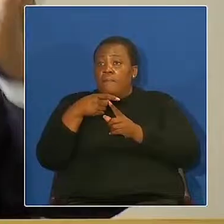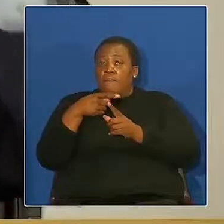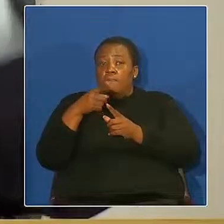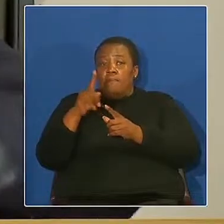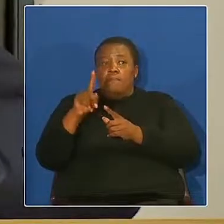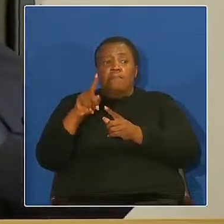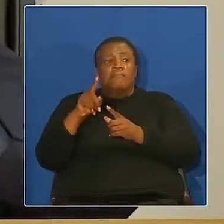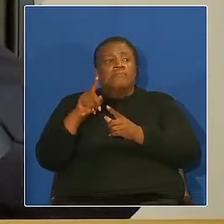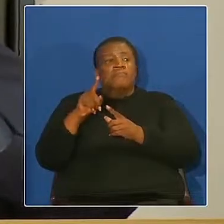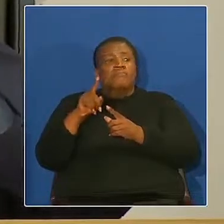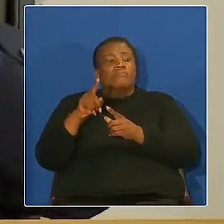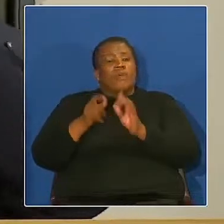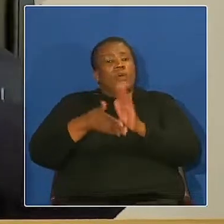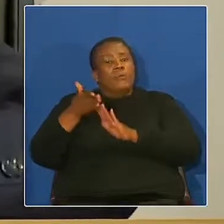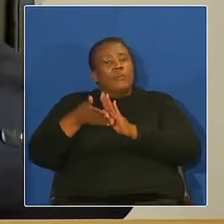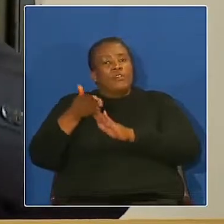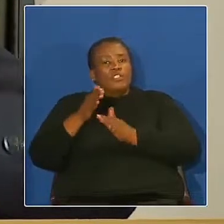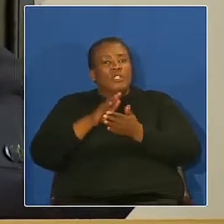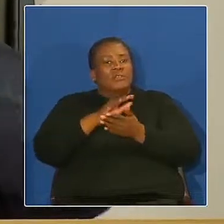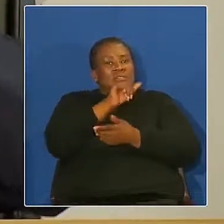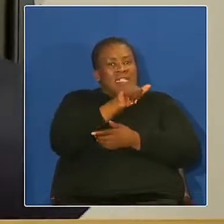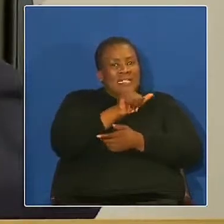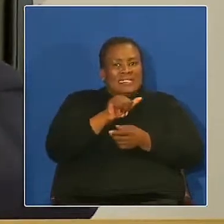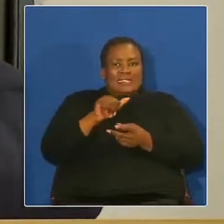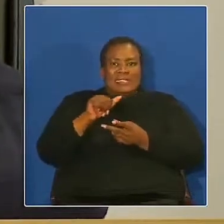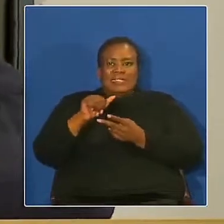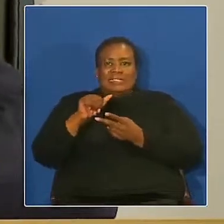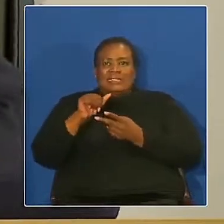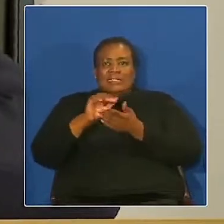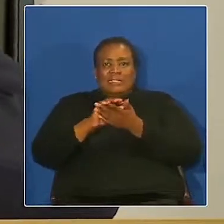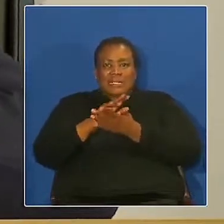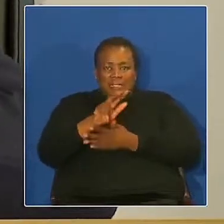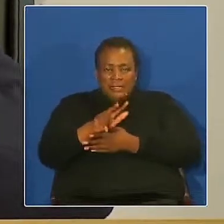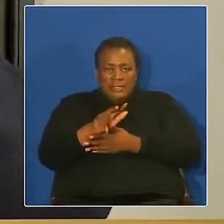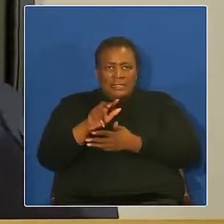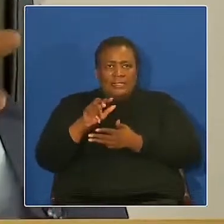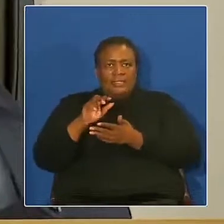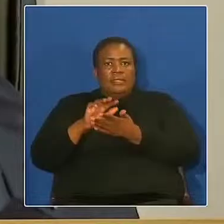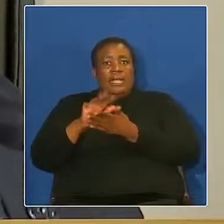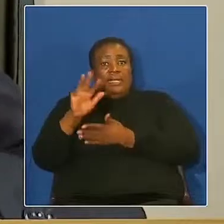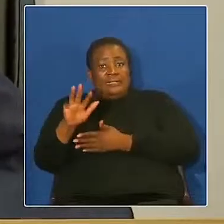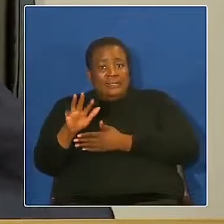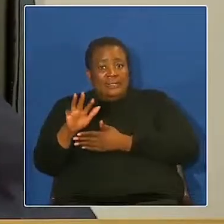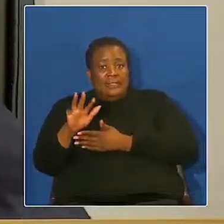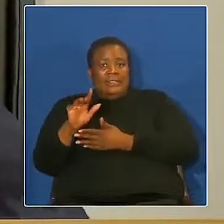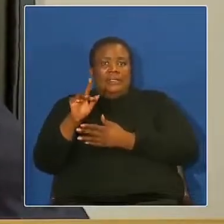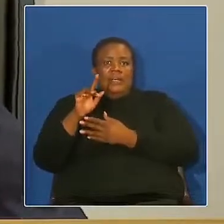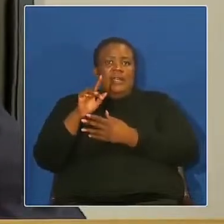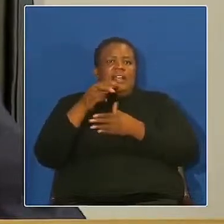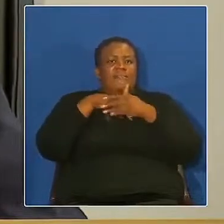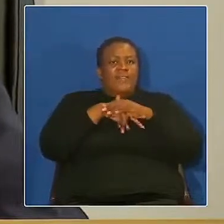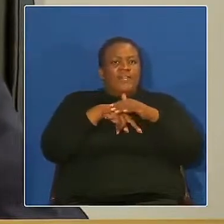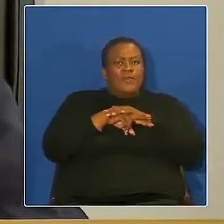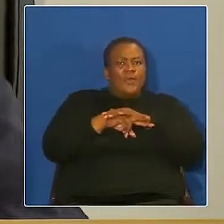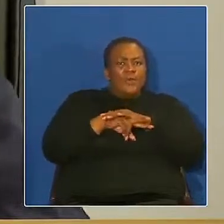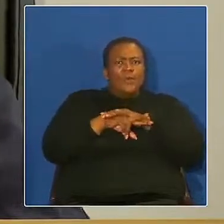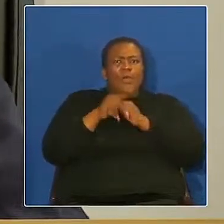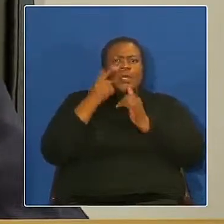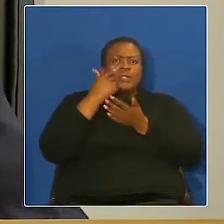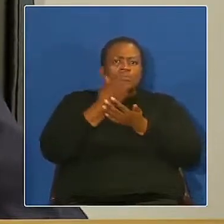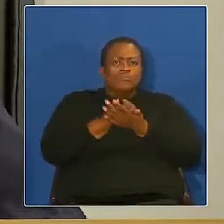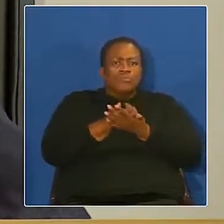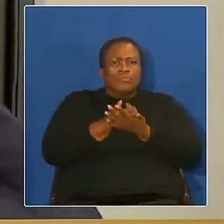operation on the 6th, the 18th, the 19th, the exchange of video footages as a proof